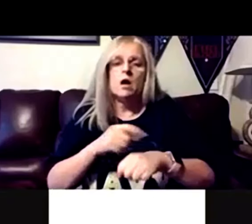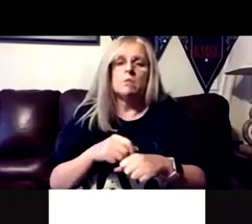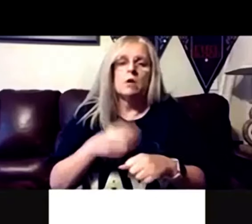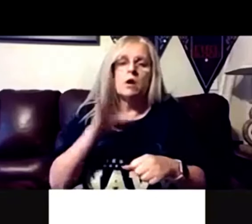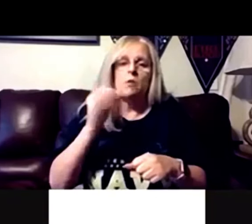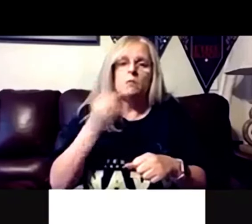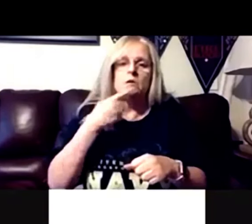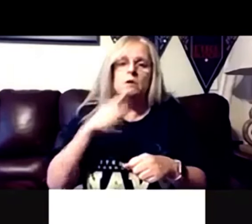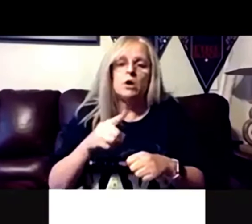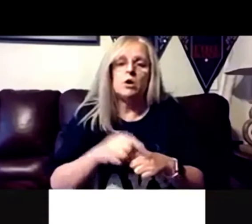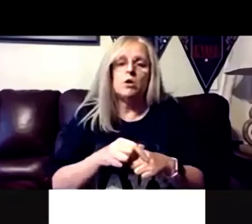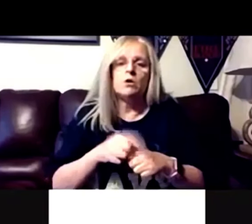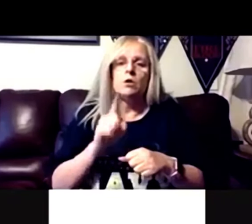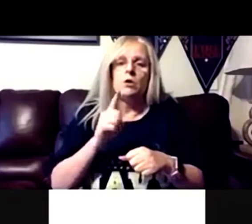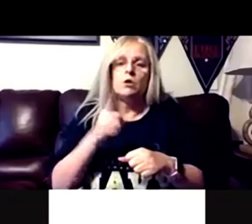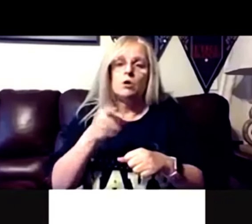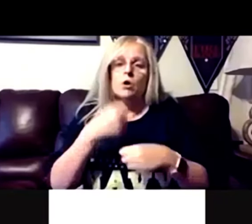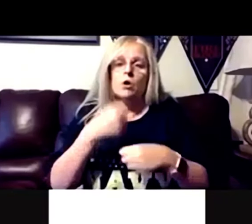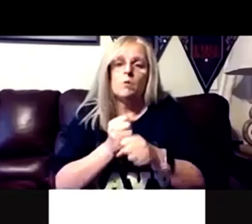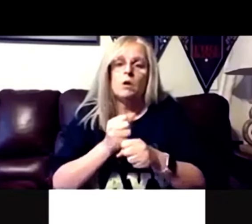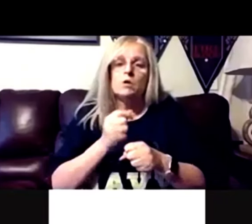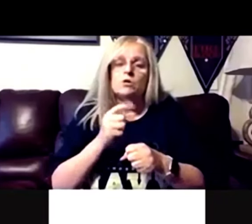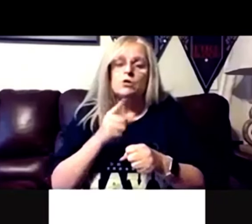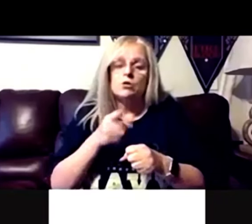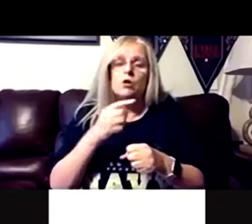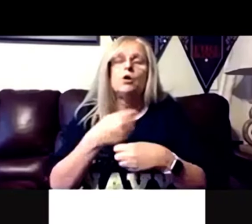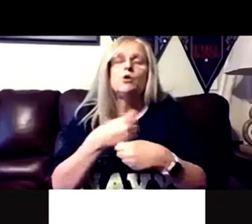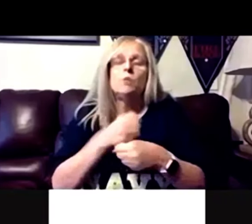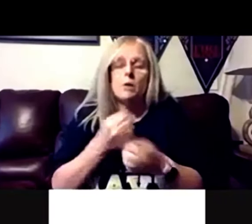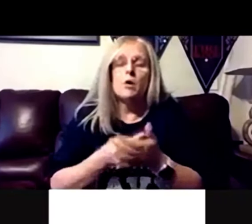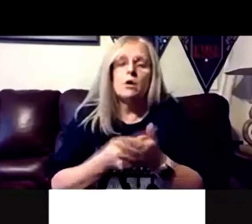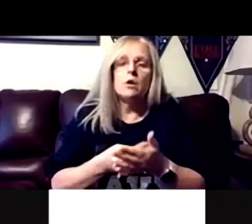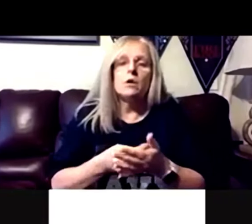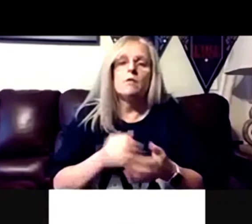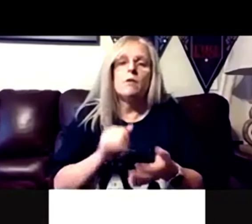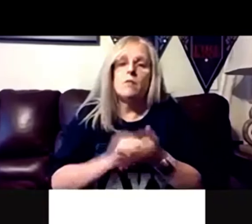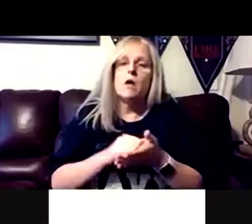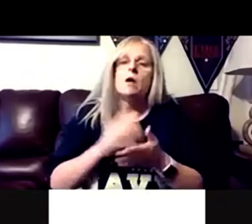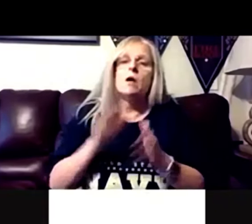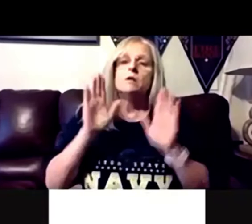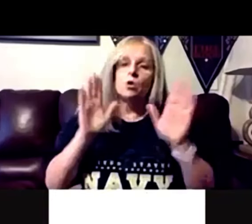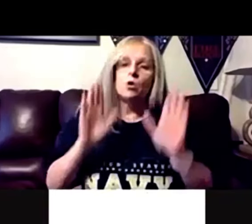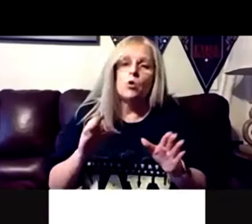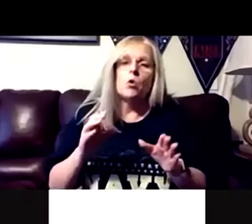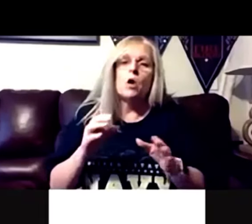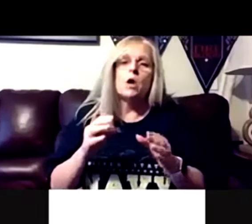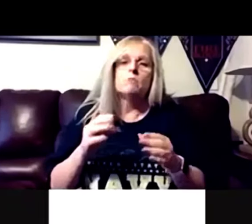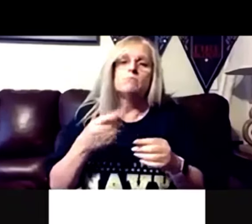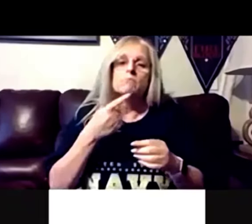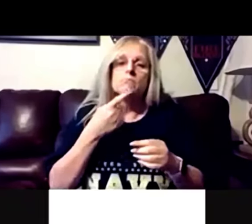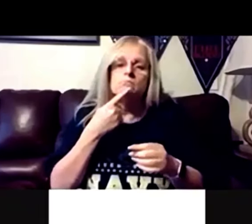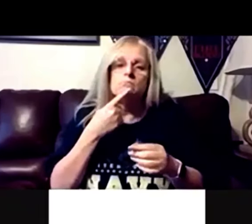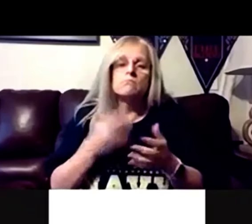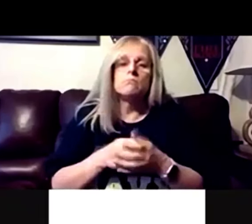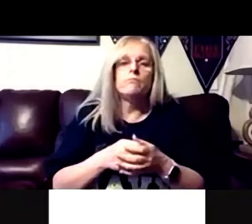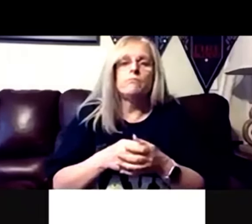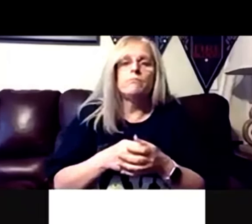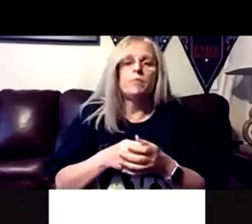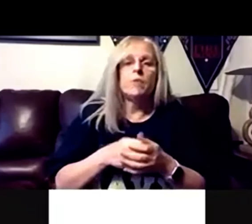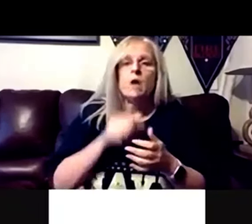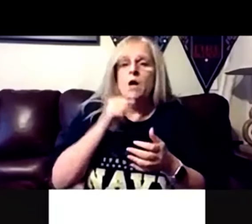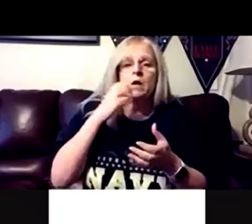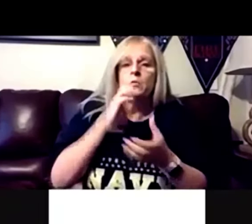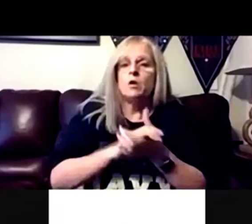they're gonna make sure you make money, that's a remarkable statement. And to be honest with you, originally I didn't believe